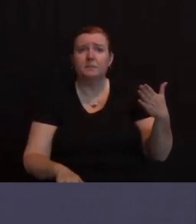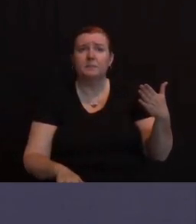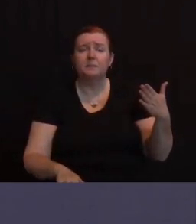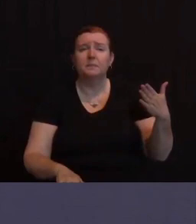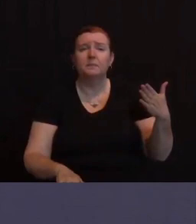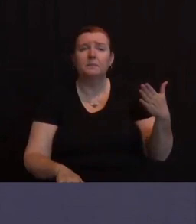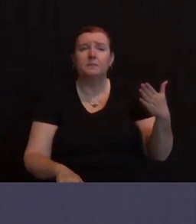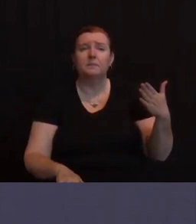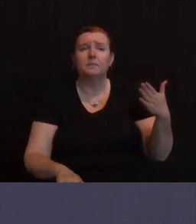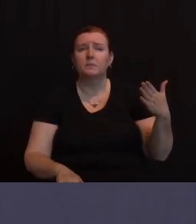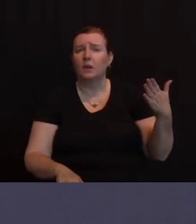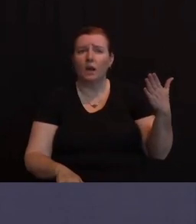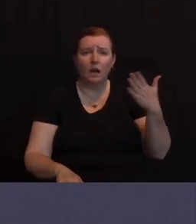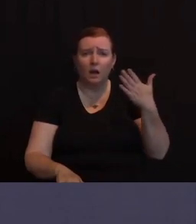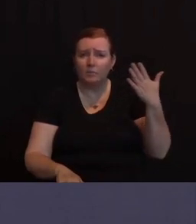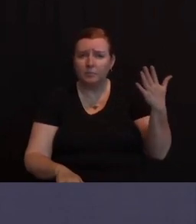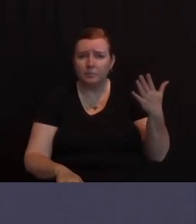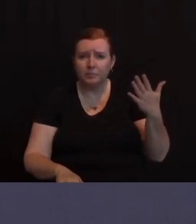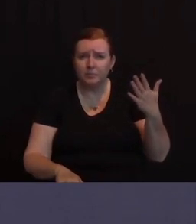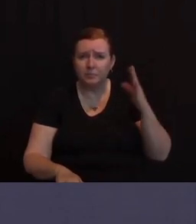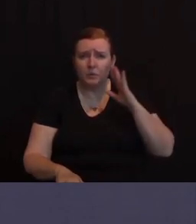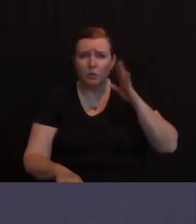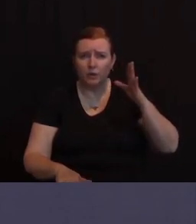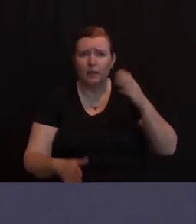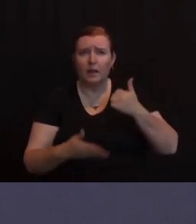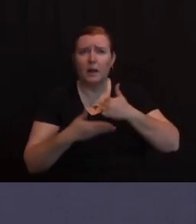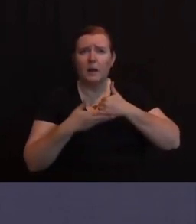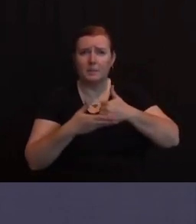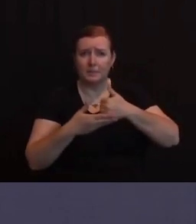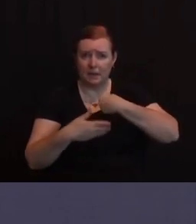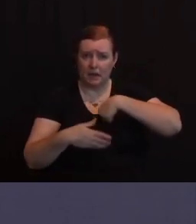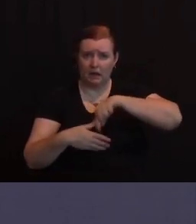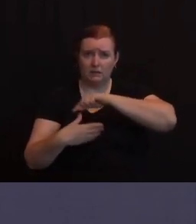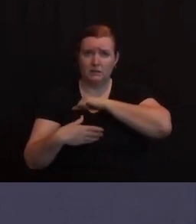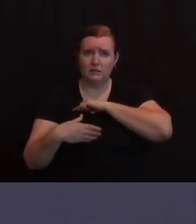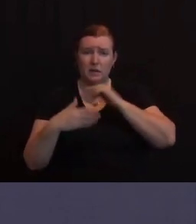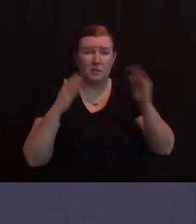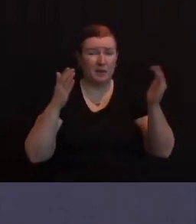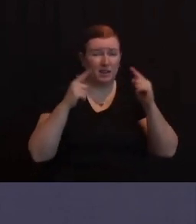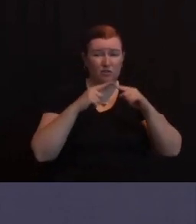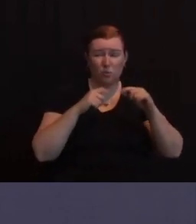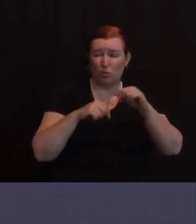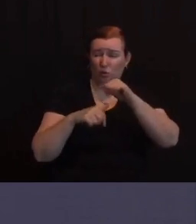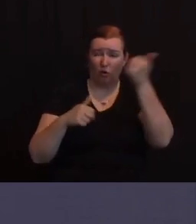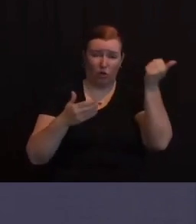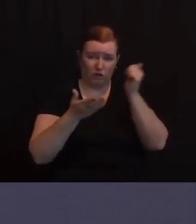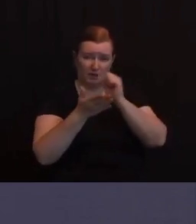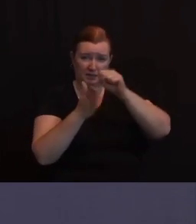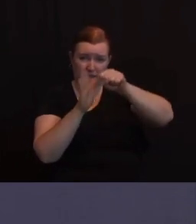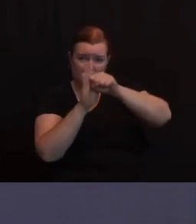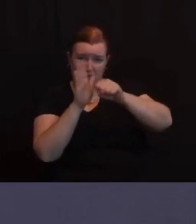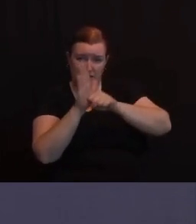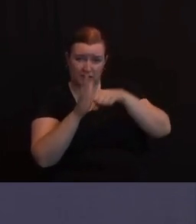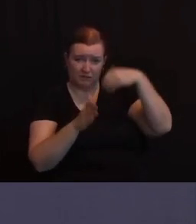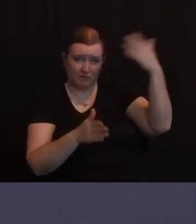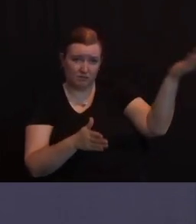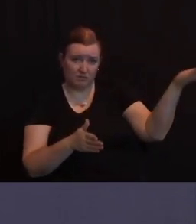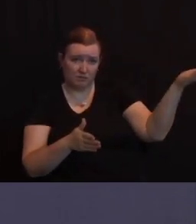states experience surges and need similar support? Judy, you want me to start and then hand over to you?